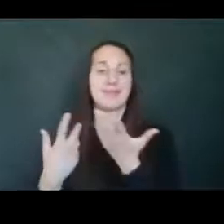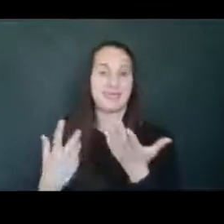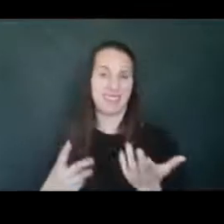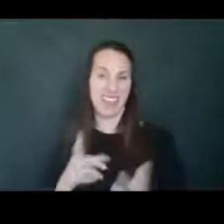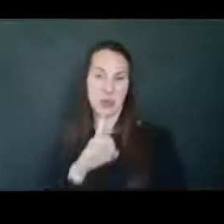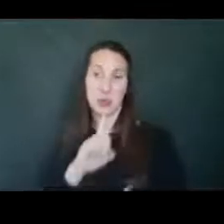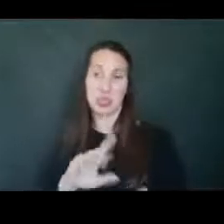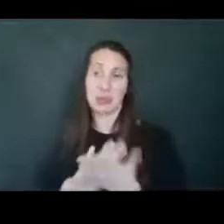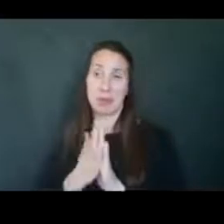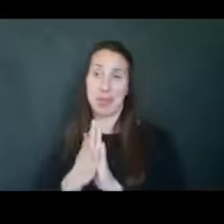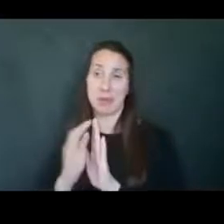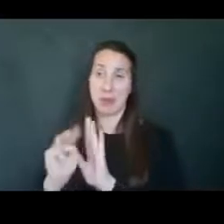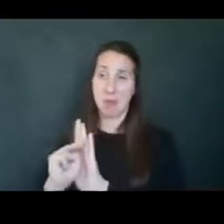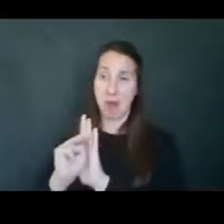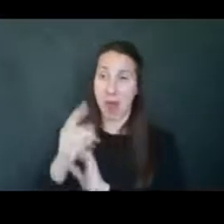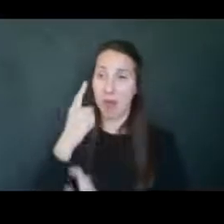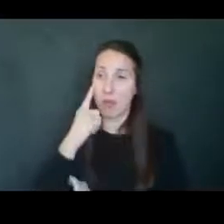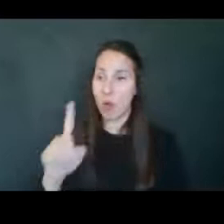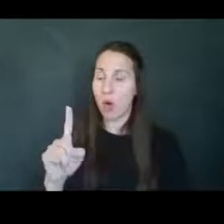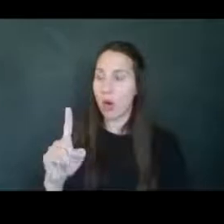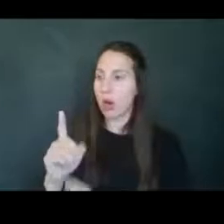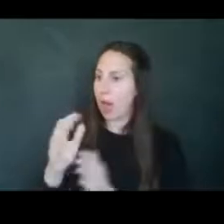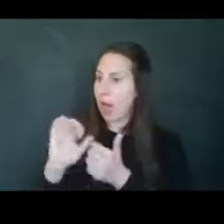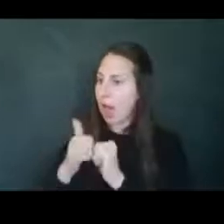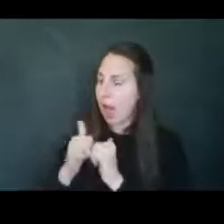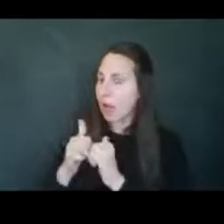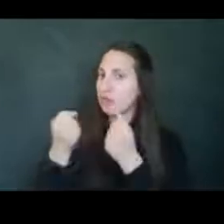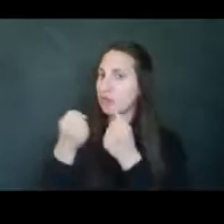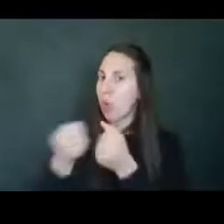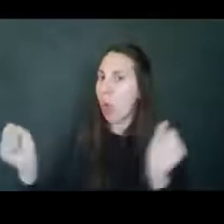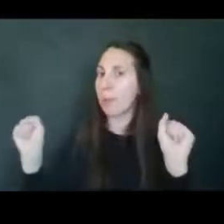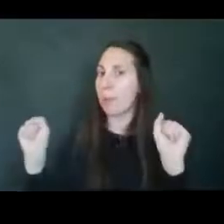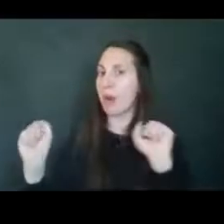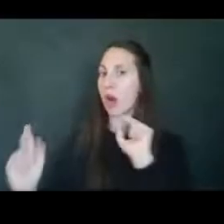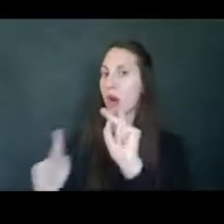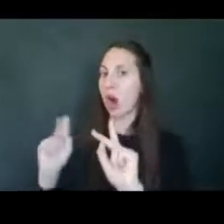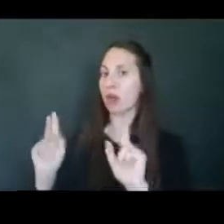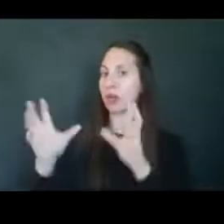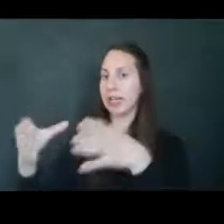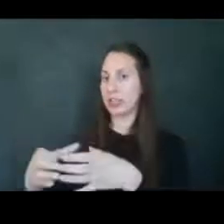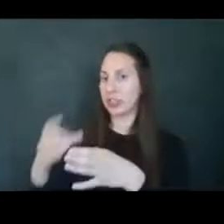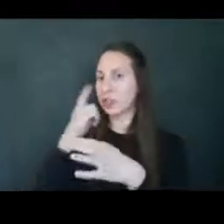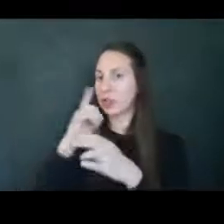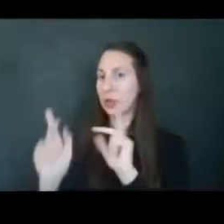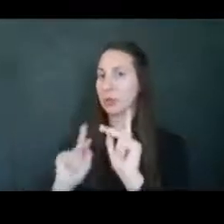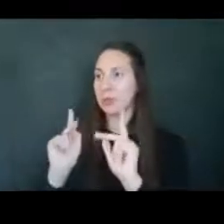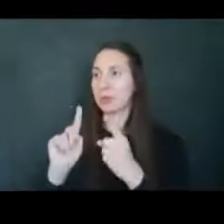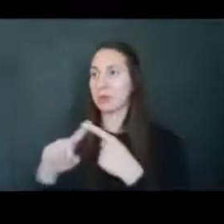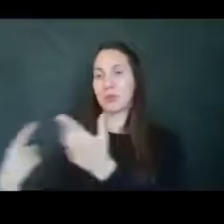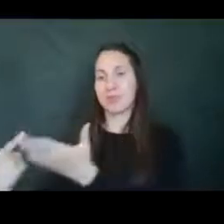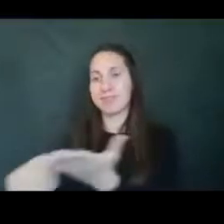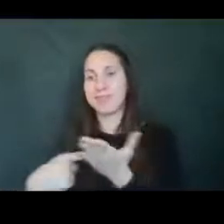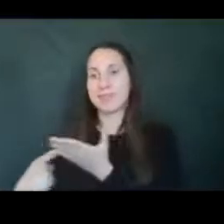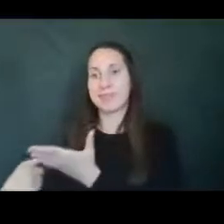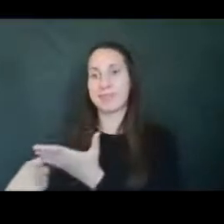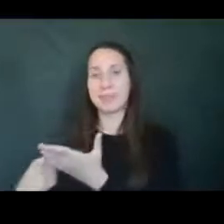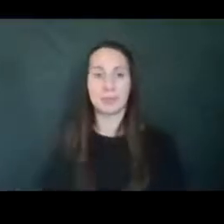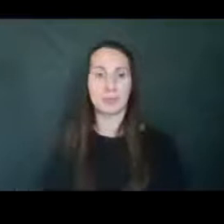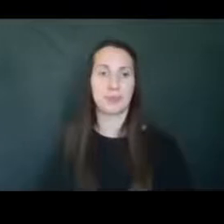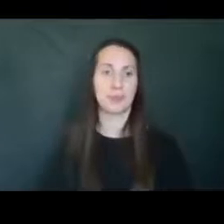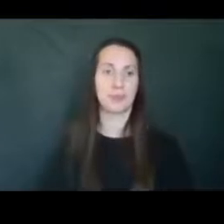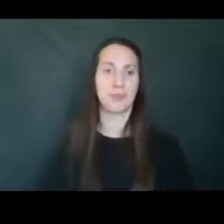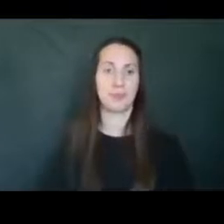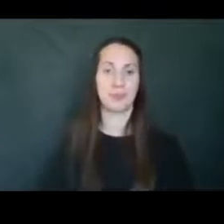for how do we want to open up the congregation for these kinds of conversations. Next slide, please.